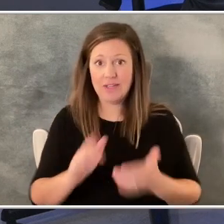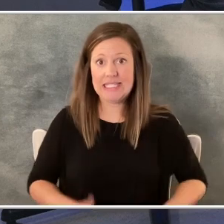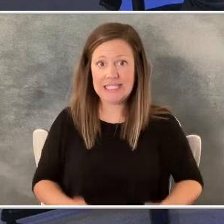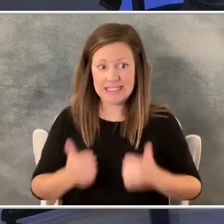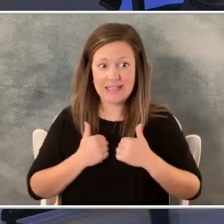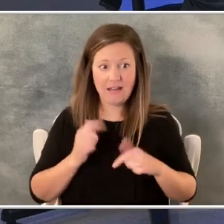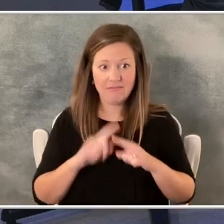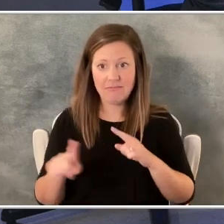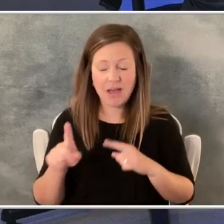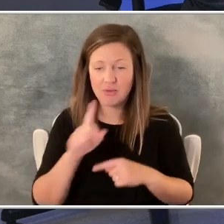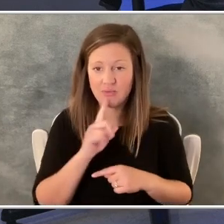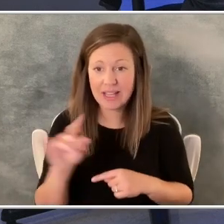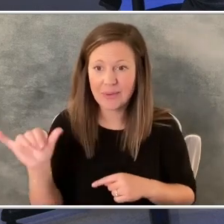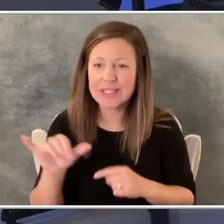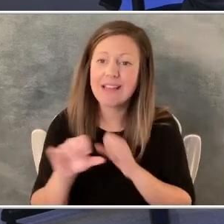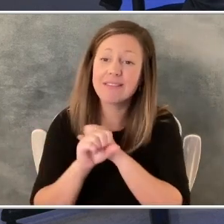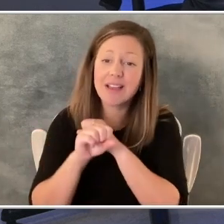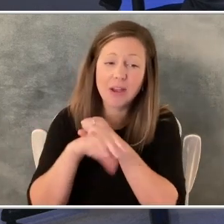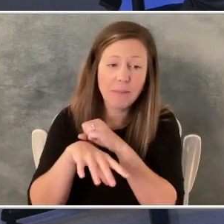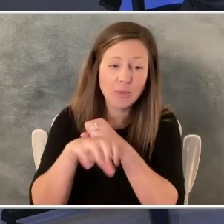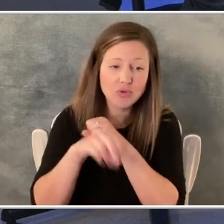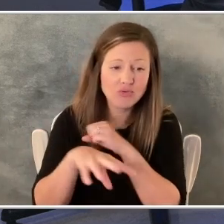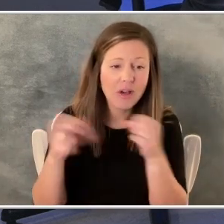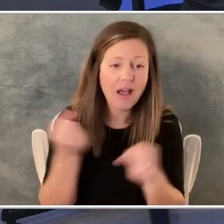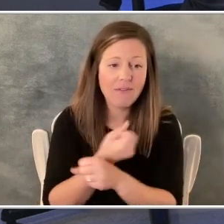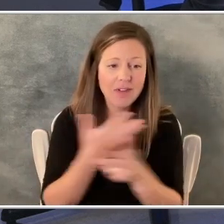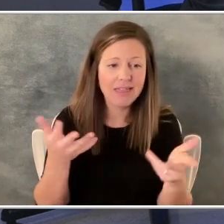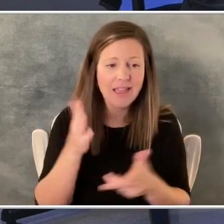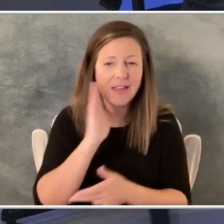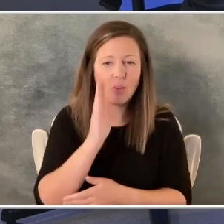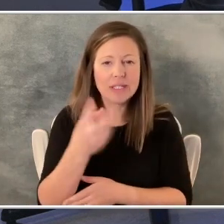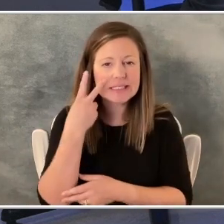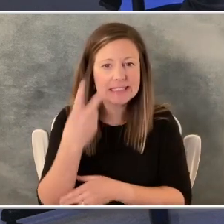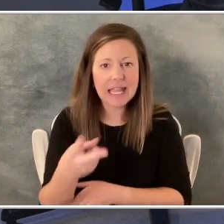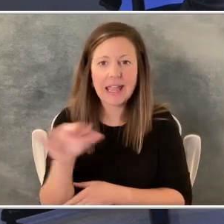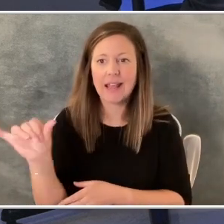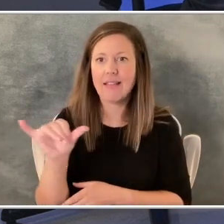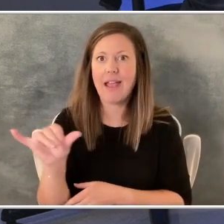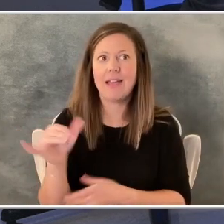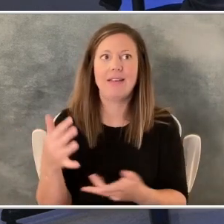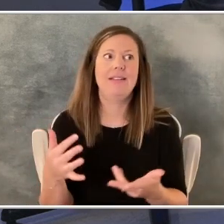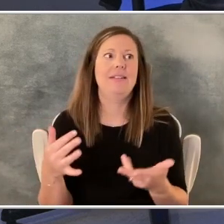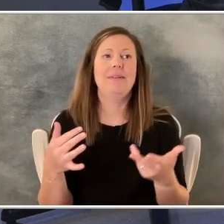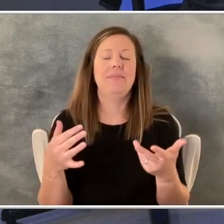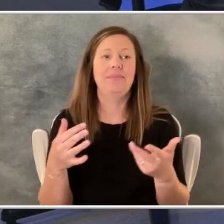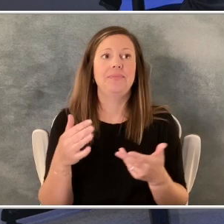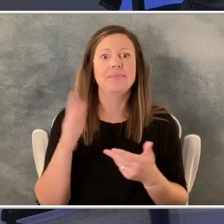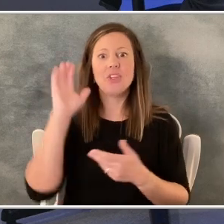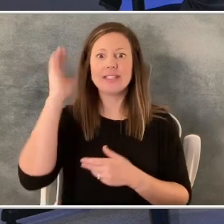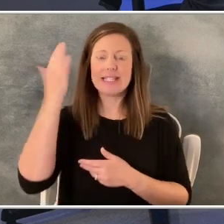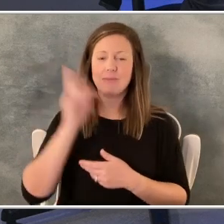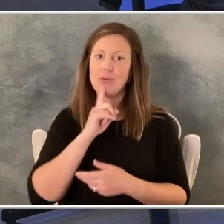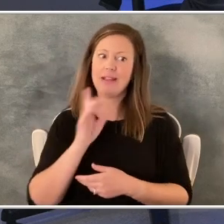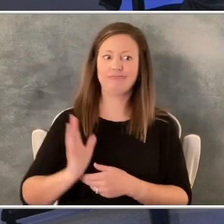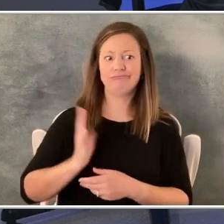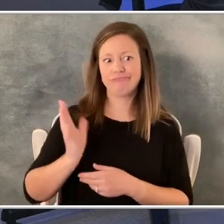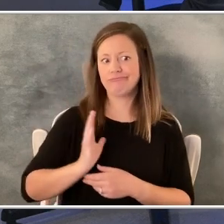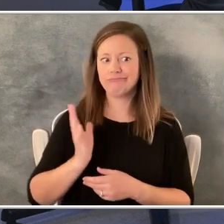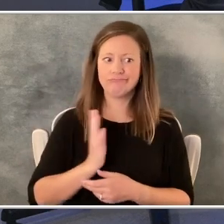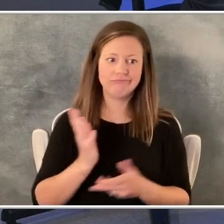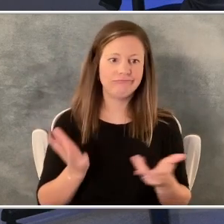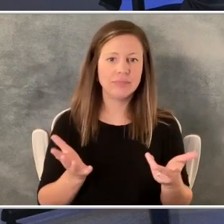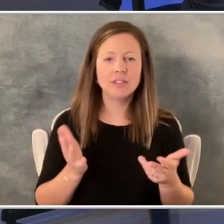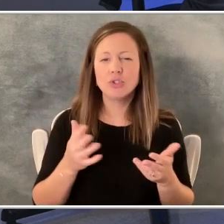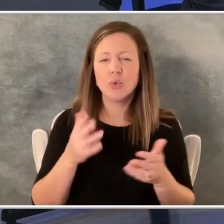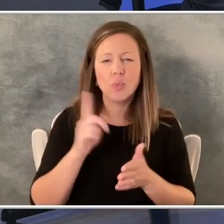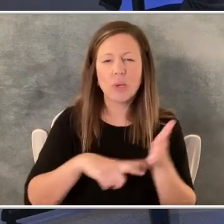but it was like the commercials that used to run, you know, and just how, glamorous they were back in the day when I was growing up. So what's the message